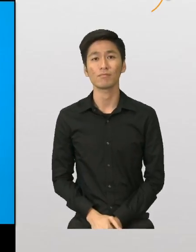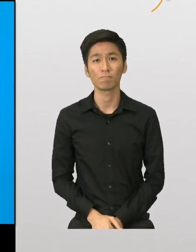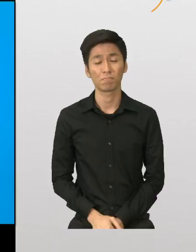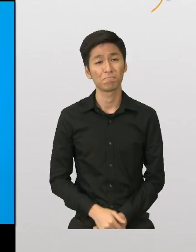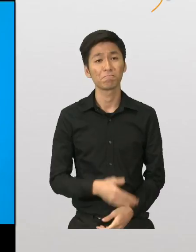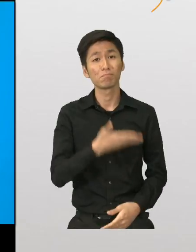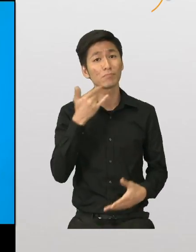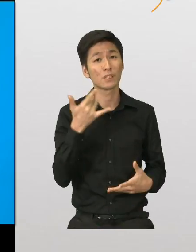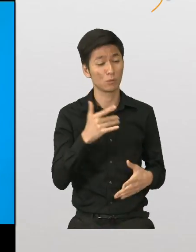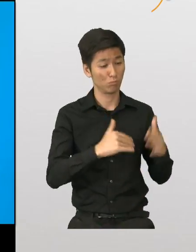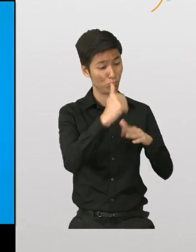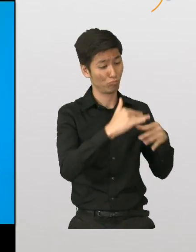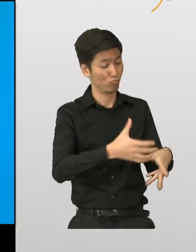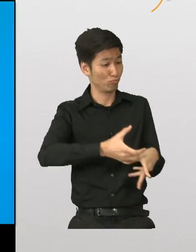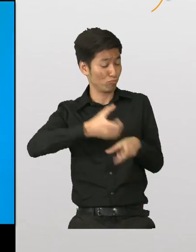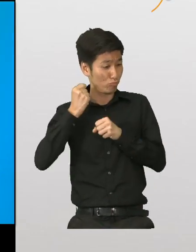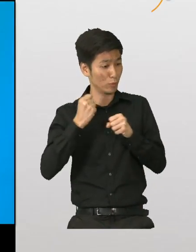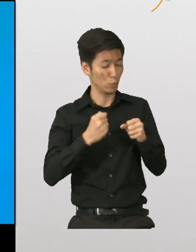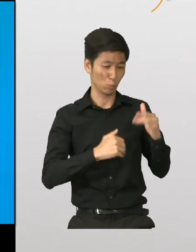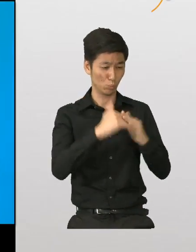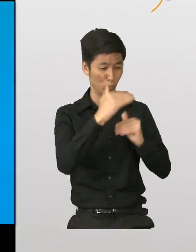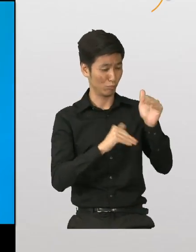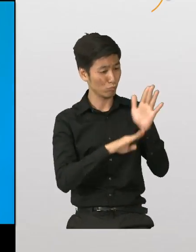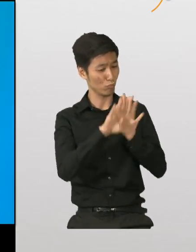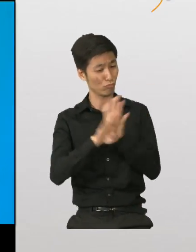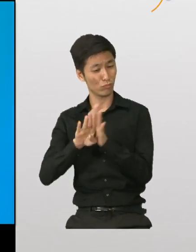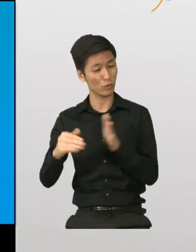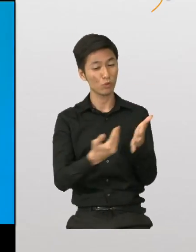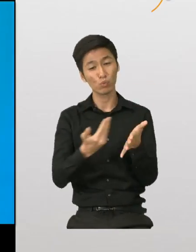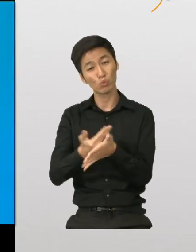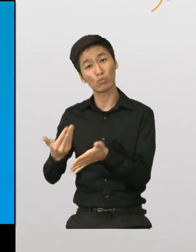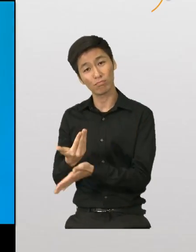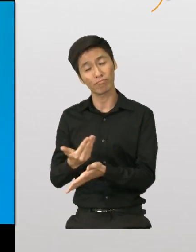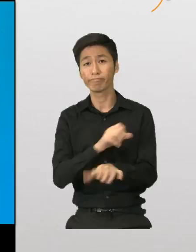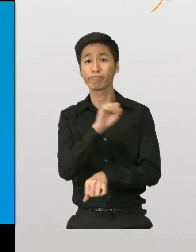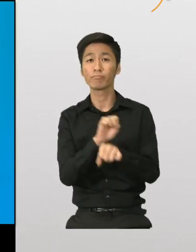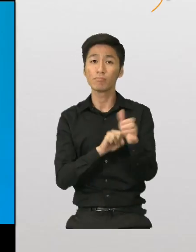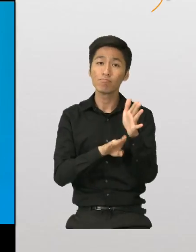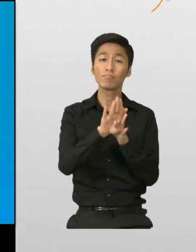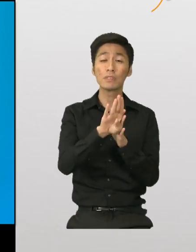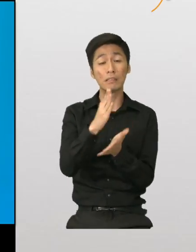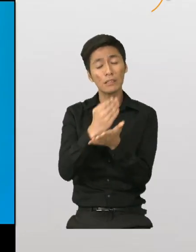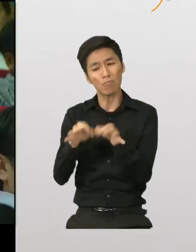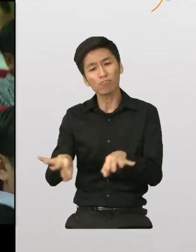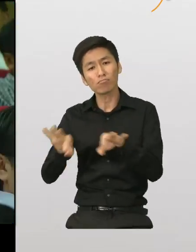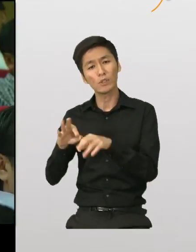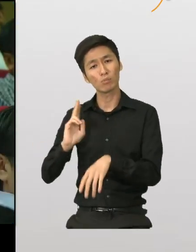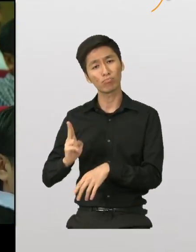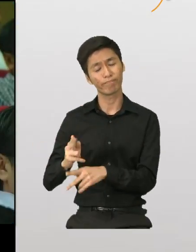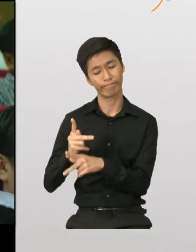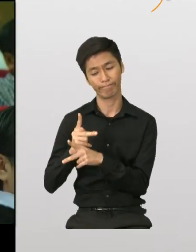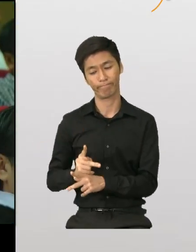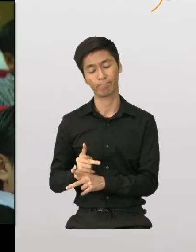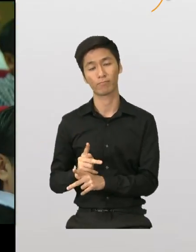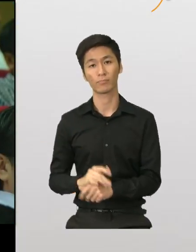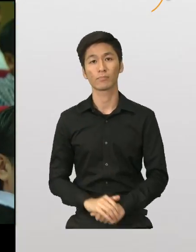rebuild. Singapore progresses while keeping an essence of its history and soul. And that's